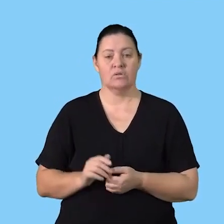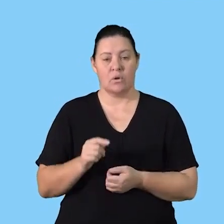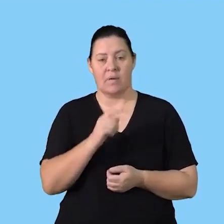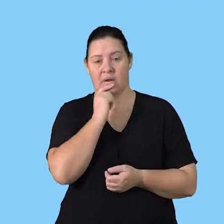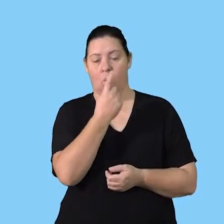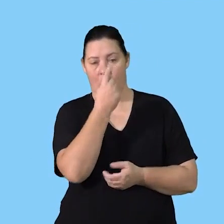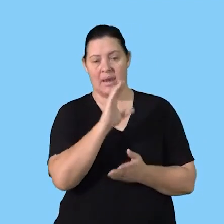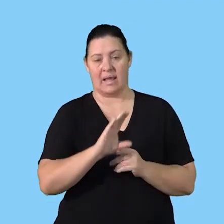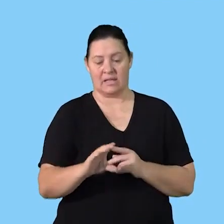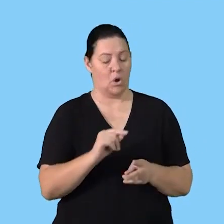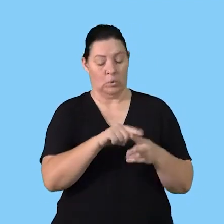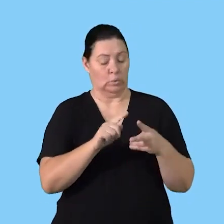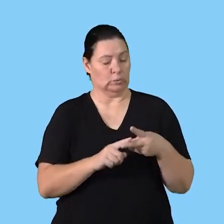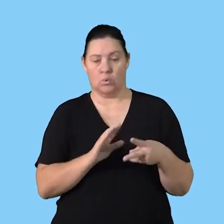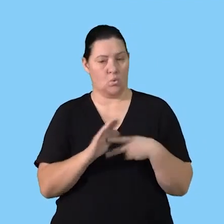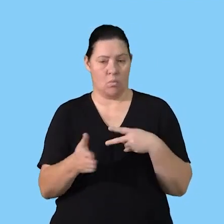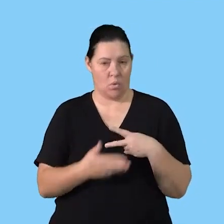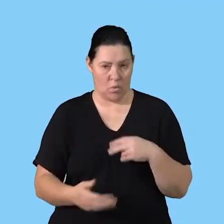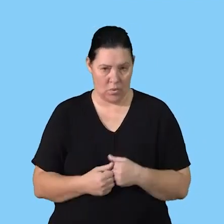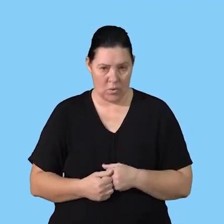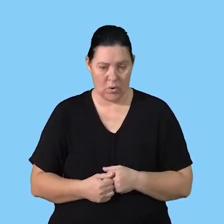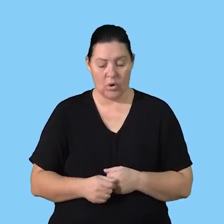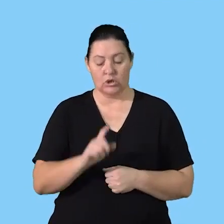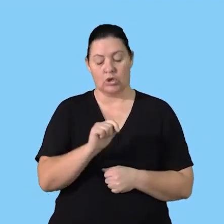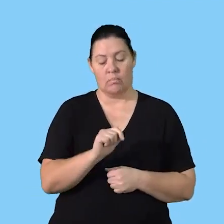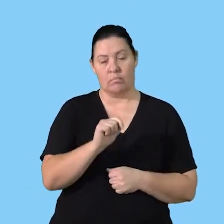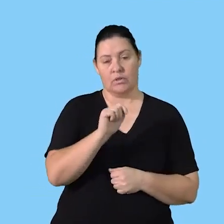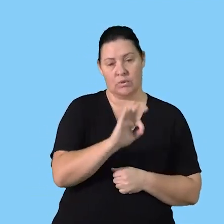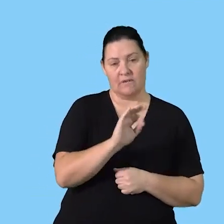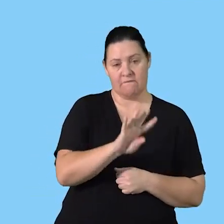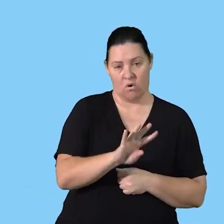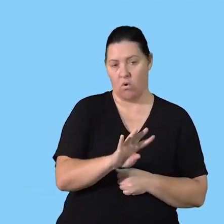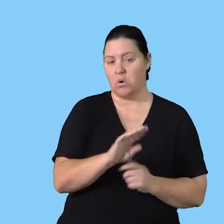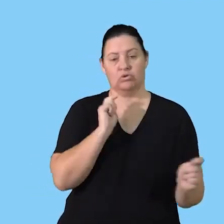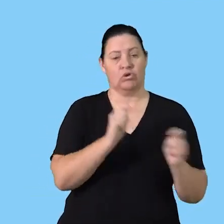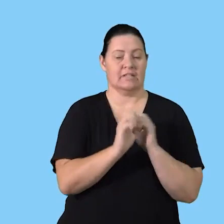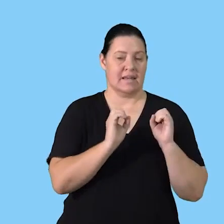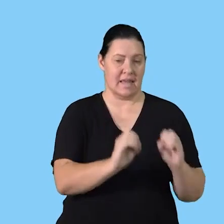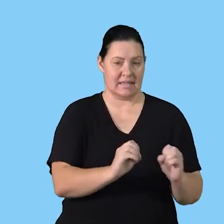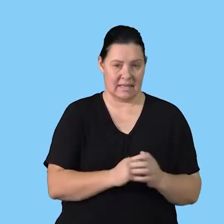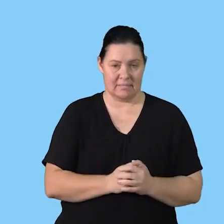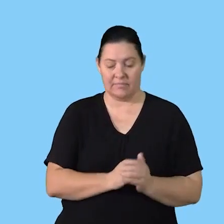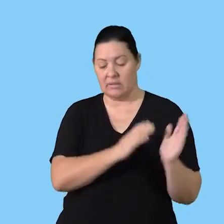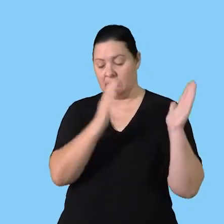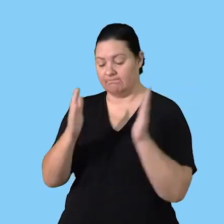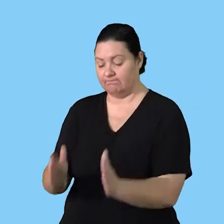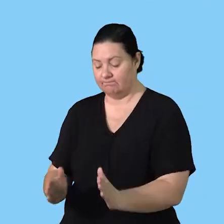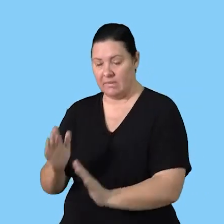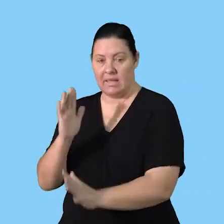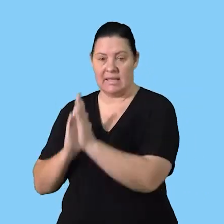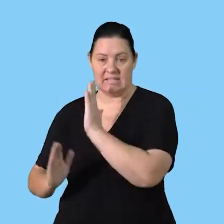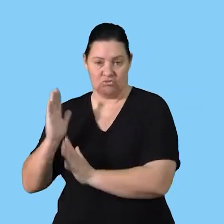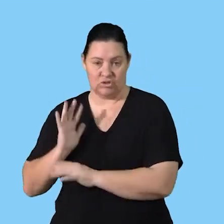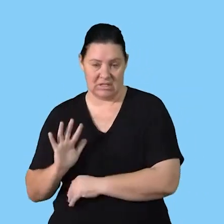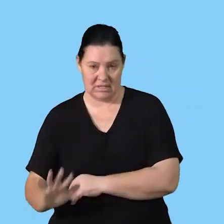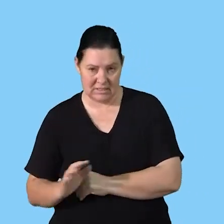the one case study instead of 2. Then in term 3 and 4, there will be no amendments. Then we're moving to